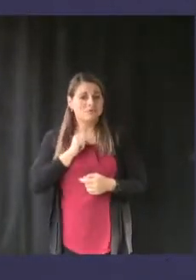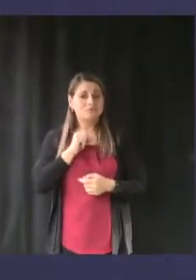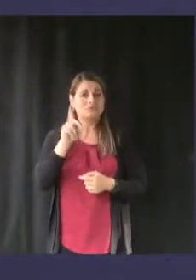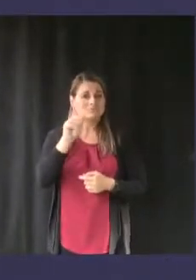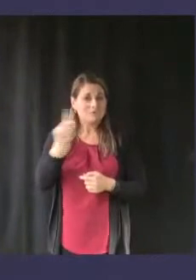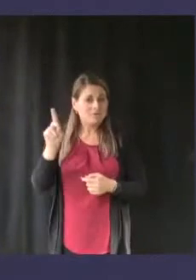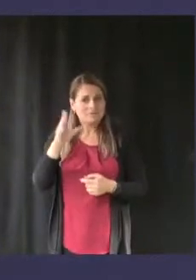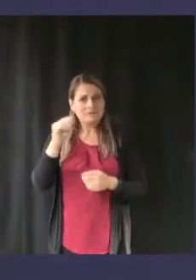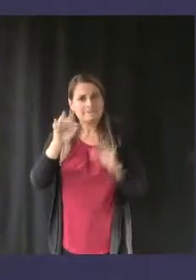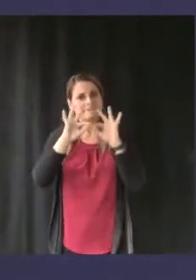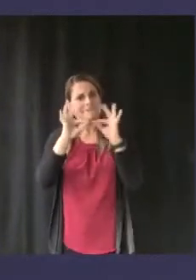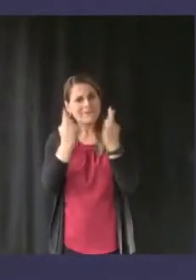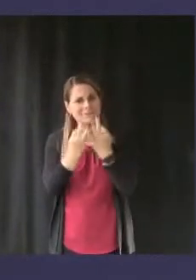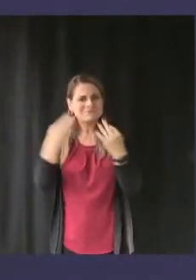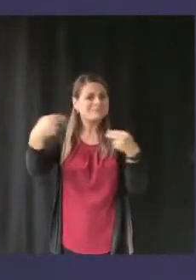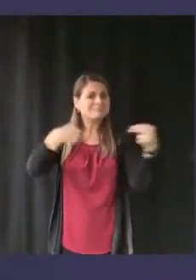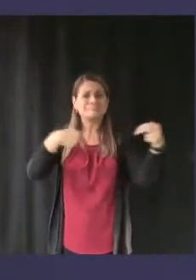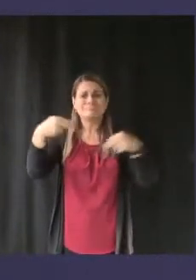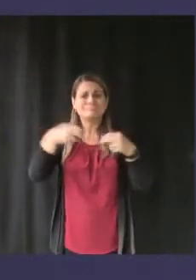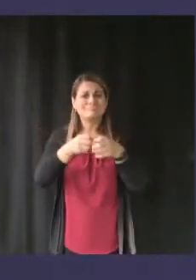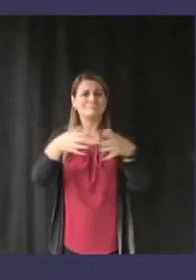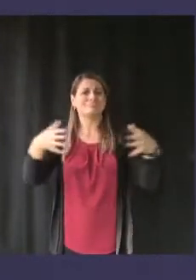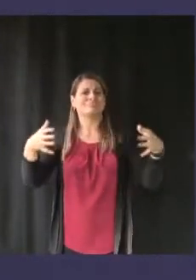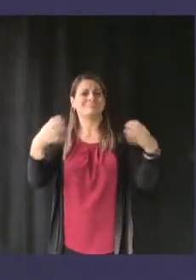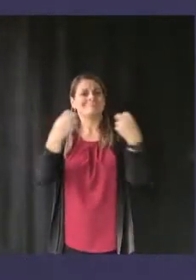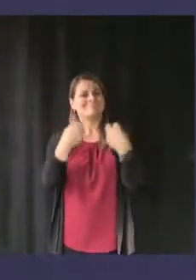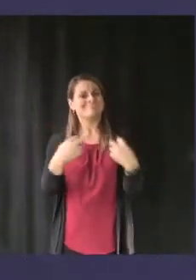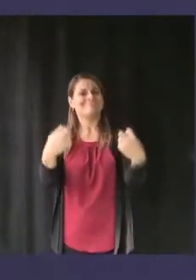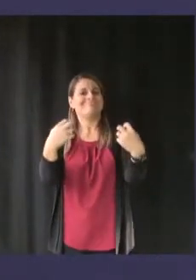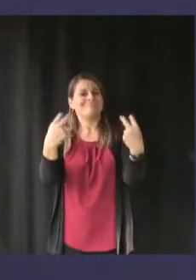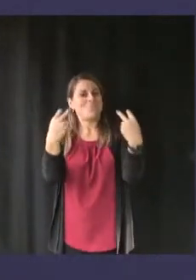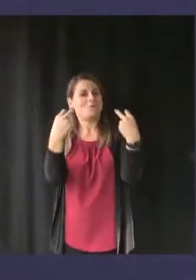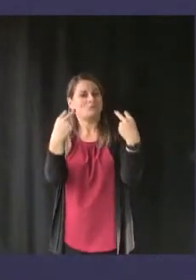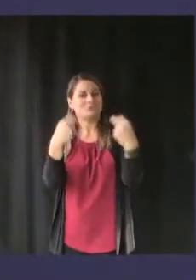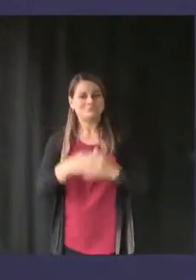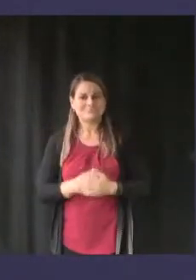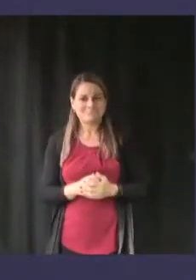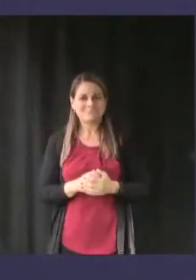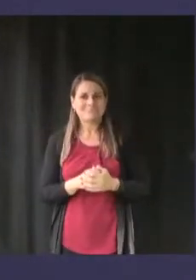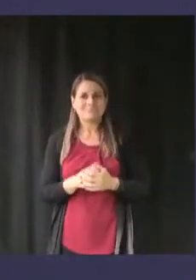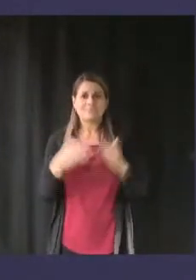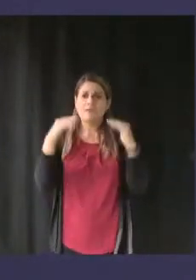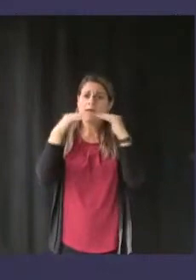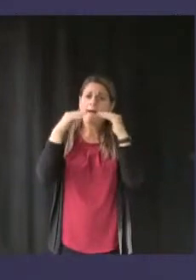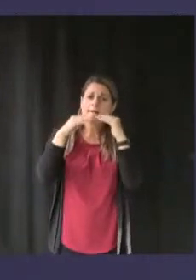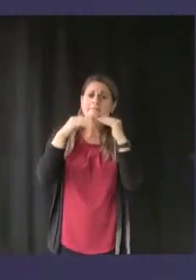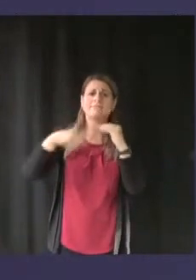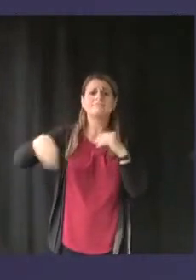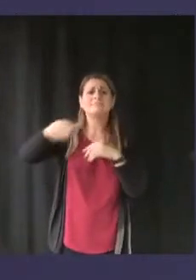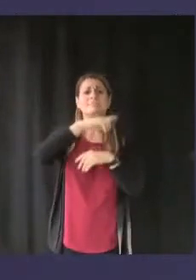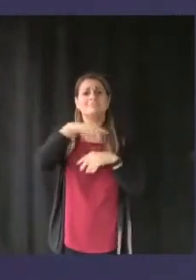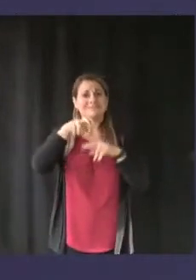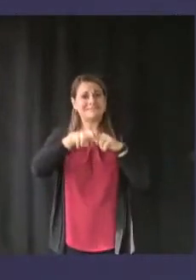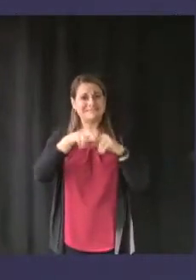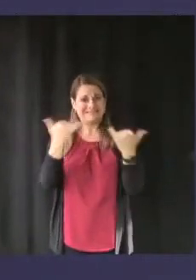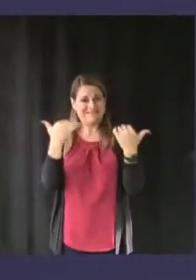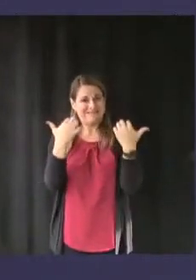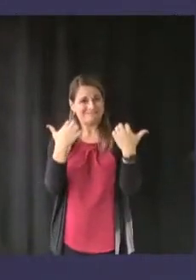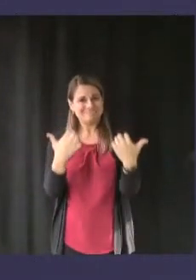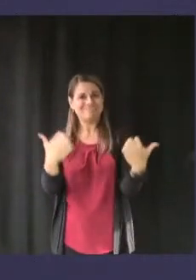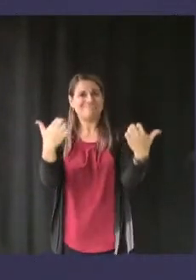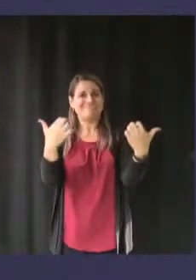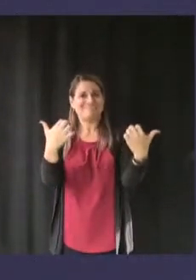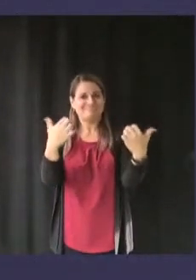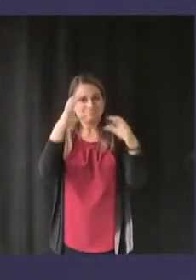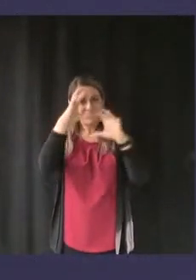here today. It's also an honor to be here with my colleagues who are sitting in the front row and President Biden, Governor Lamont. For